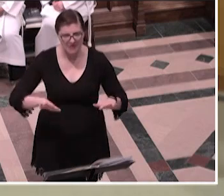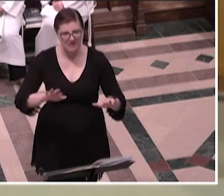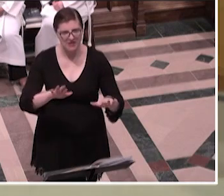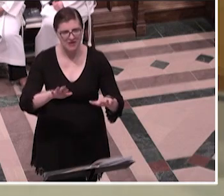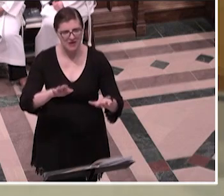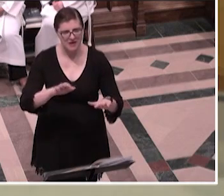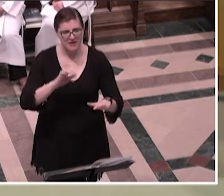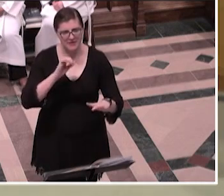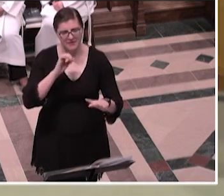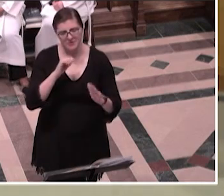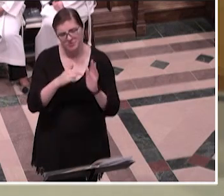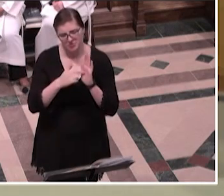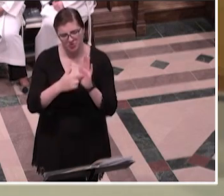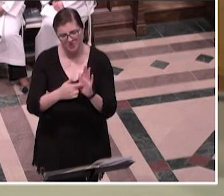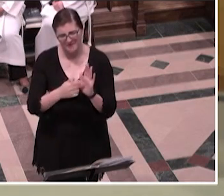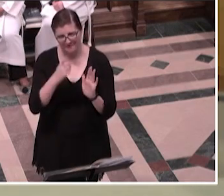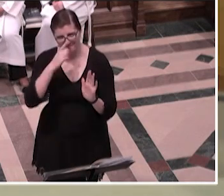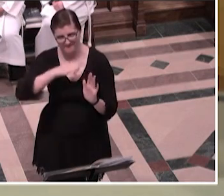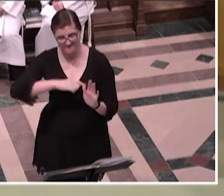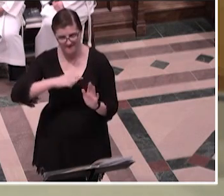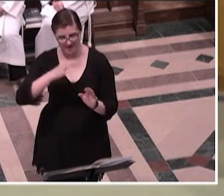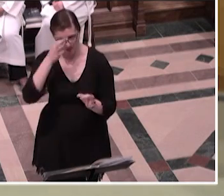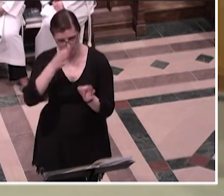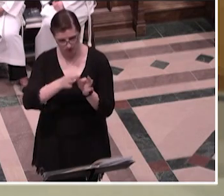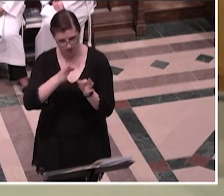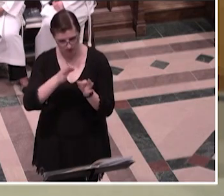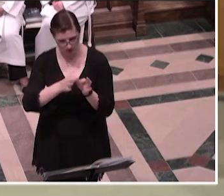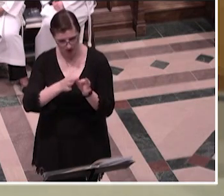faith to conceal their true beliefs.